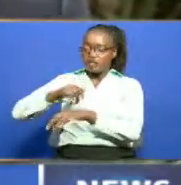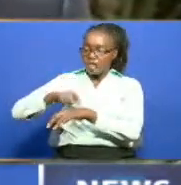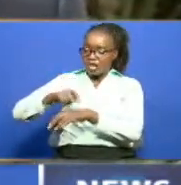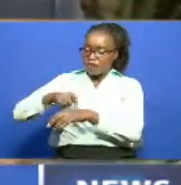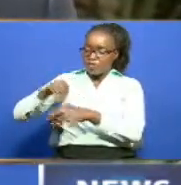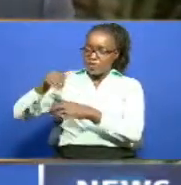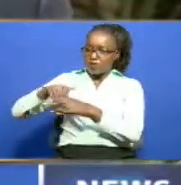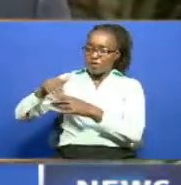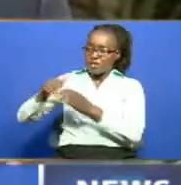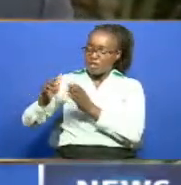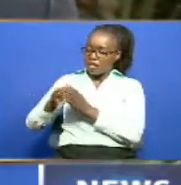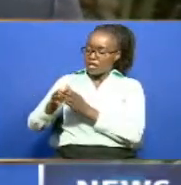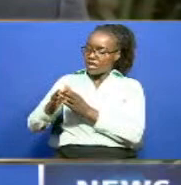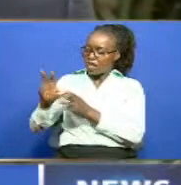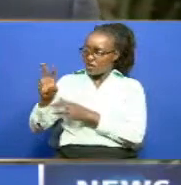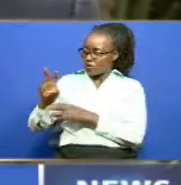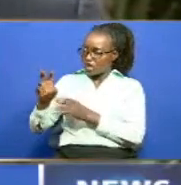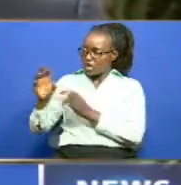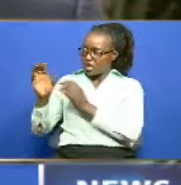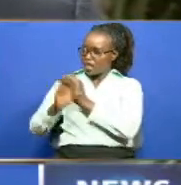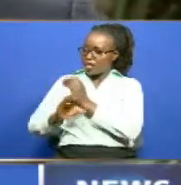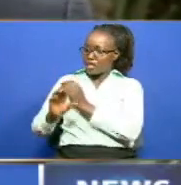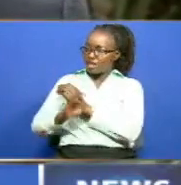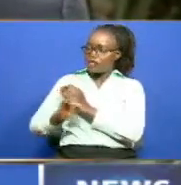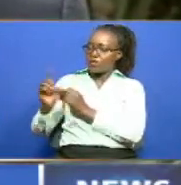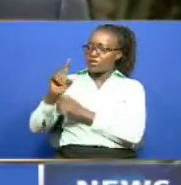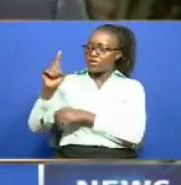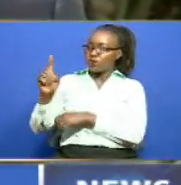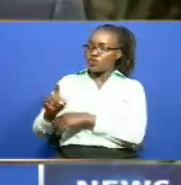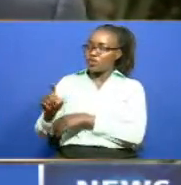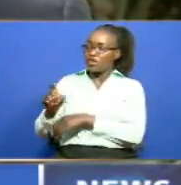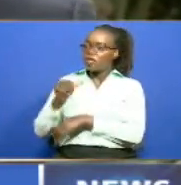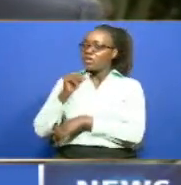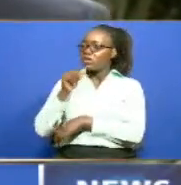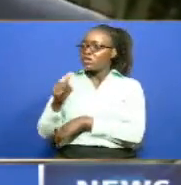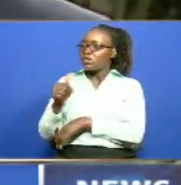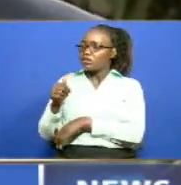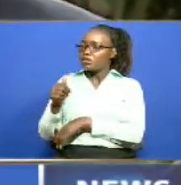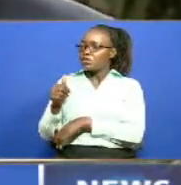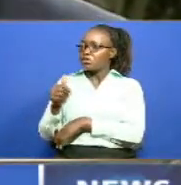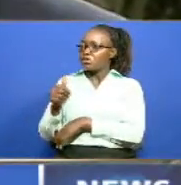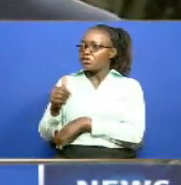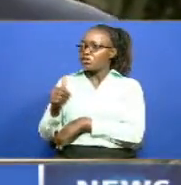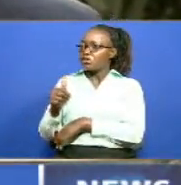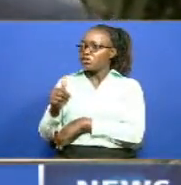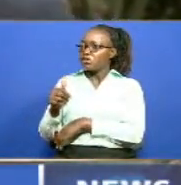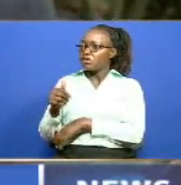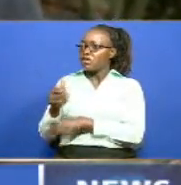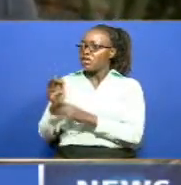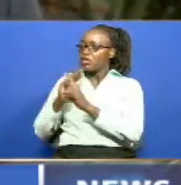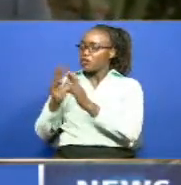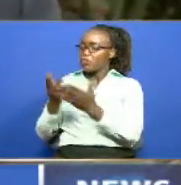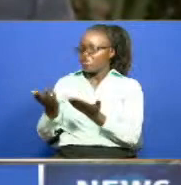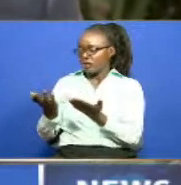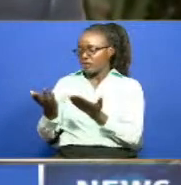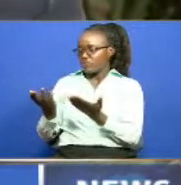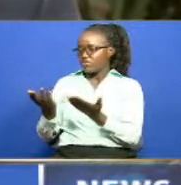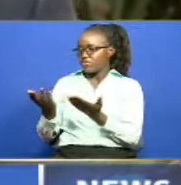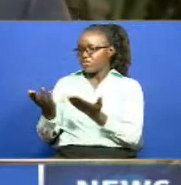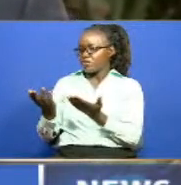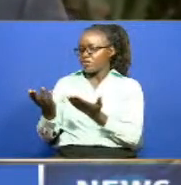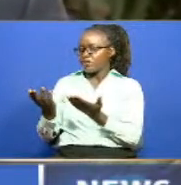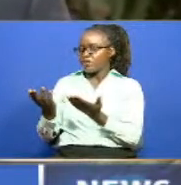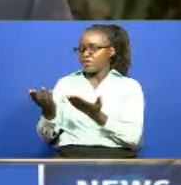looking at a country, the first thing they do, they may not come. The first thing is, get me a report. Let me look at what's